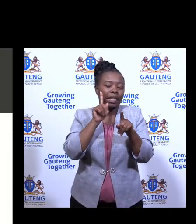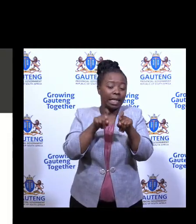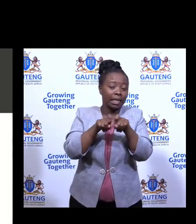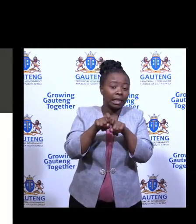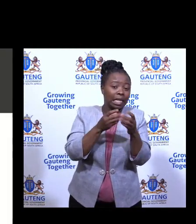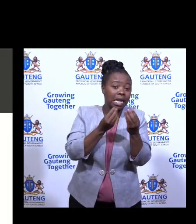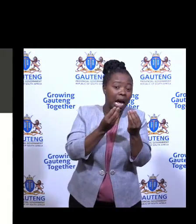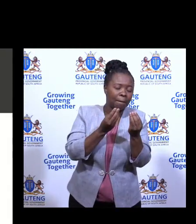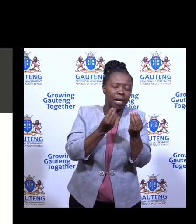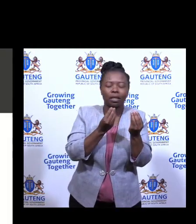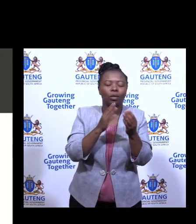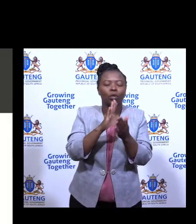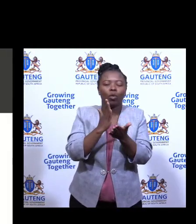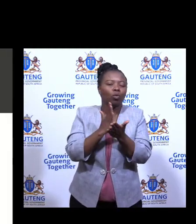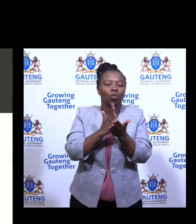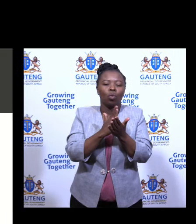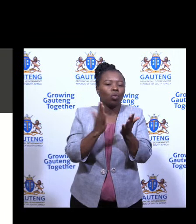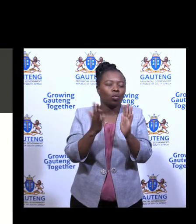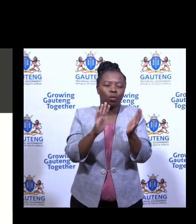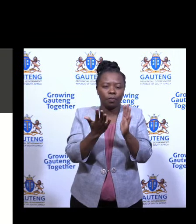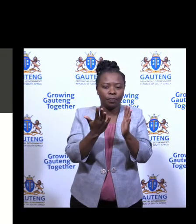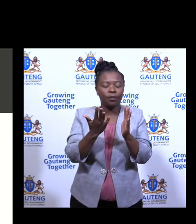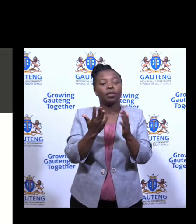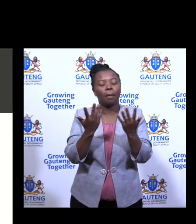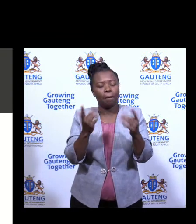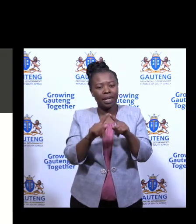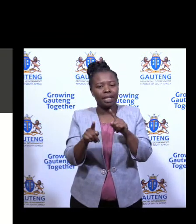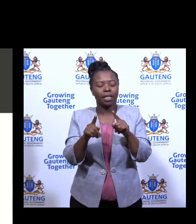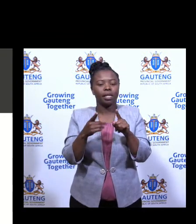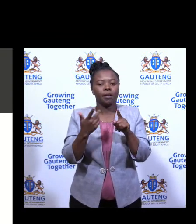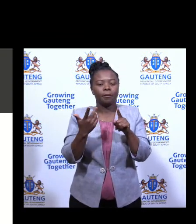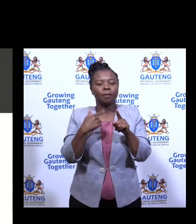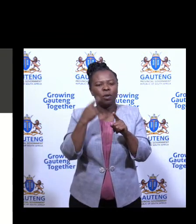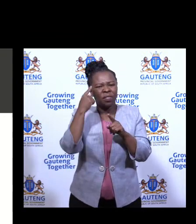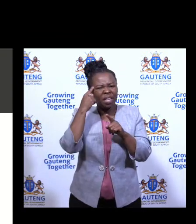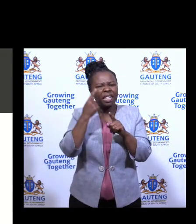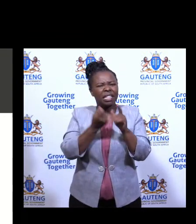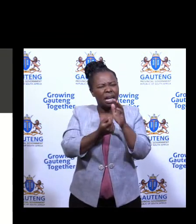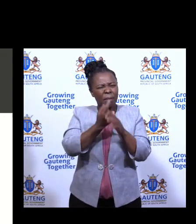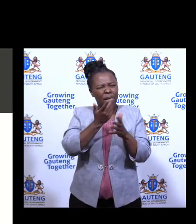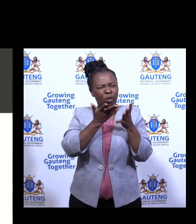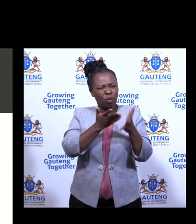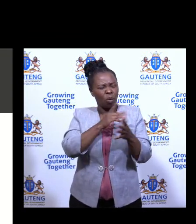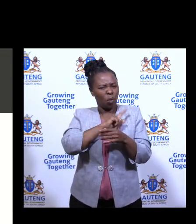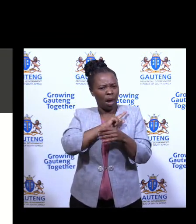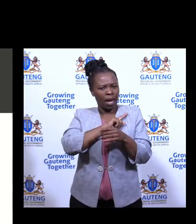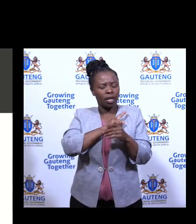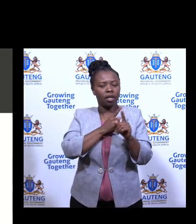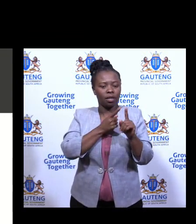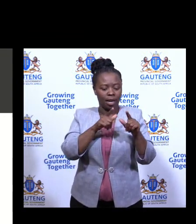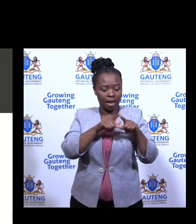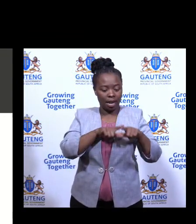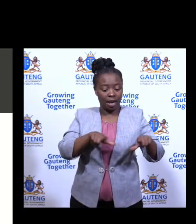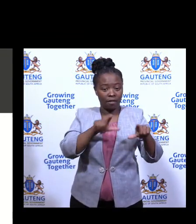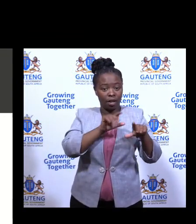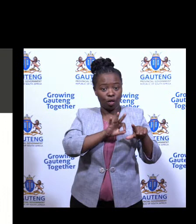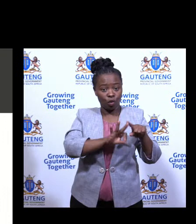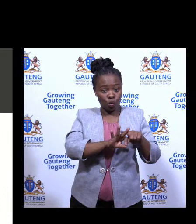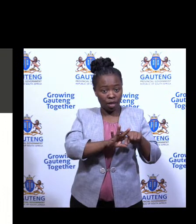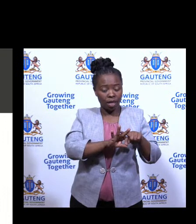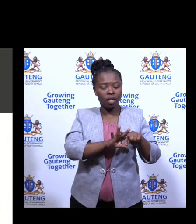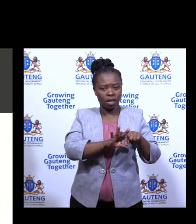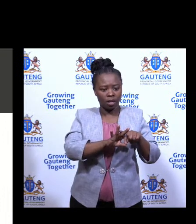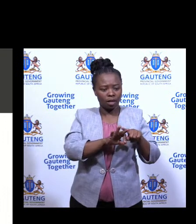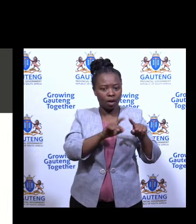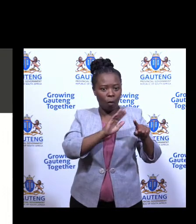of yet. One of the key reasons we think this is happening is that particularly from level 3, when going back to